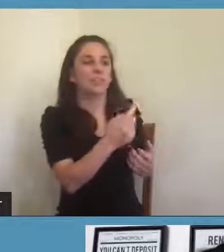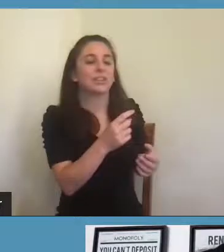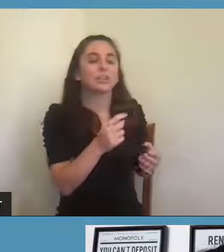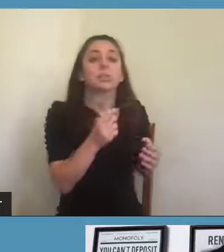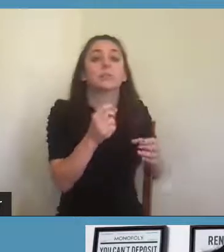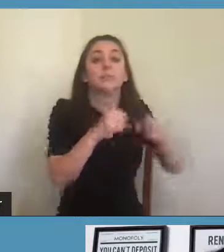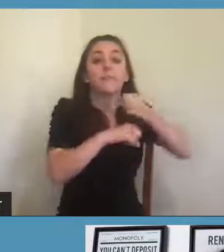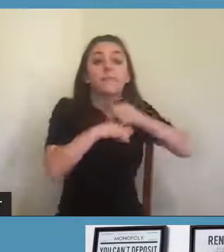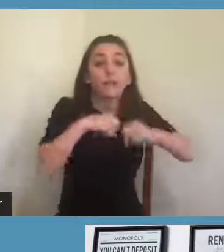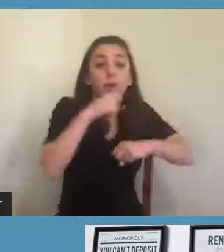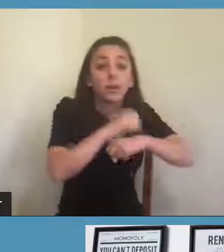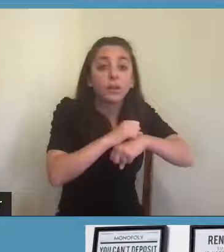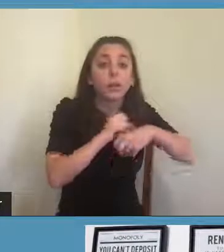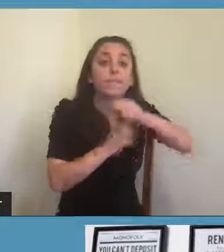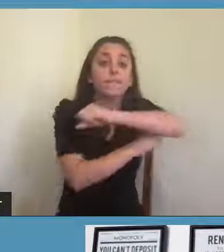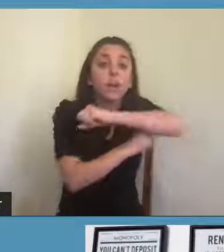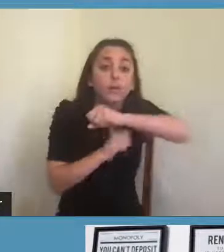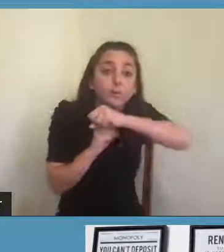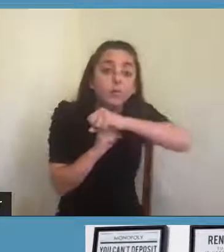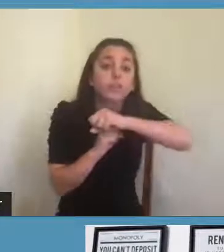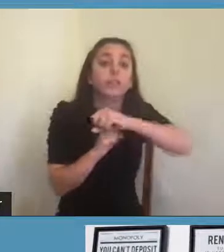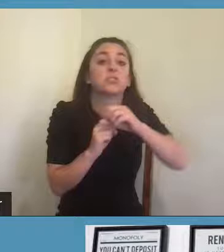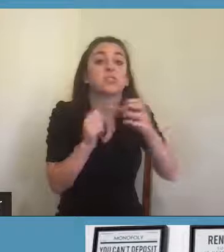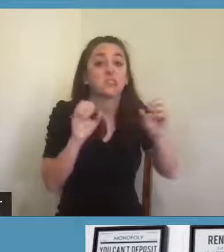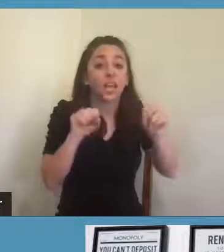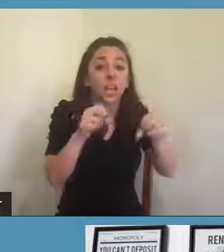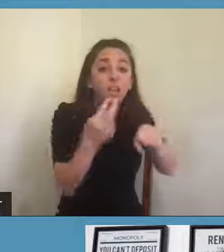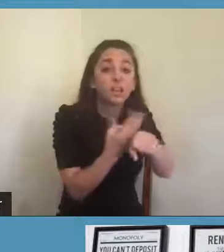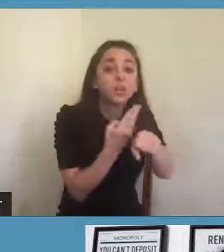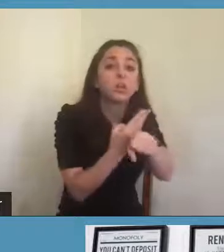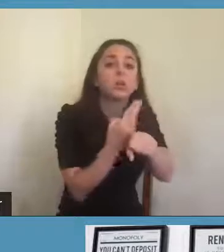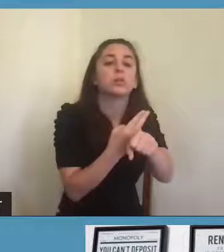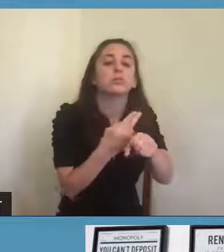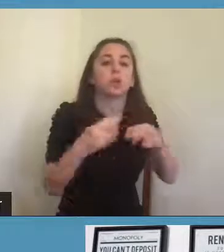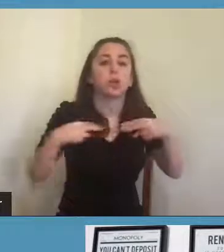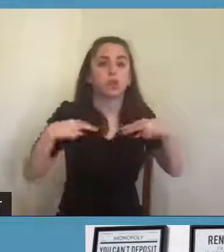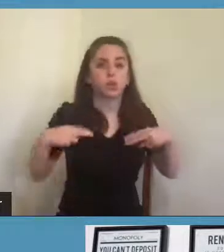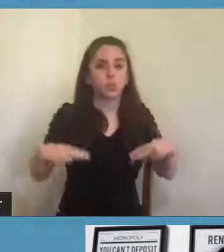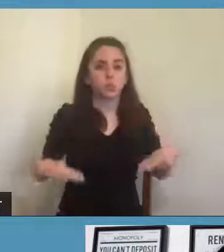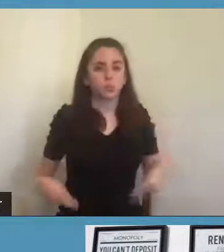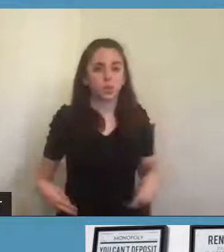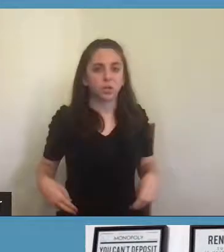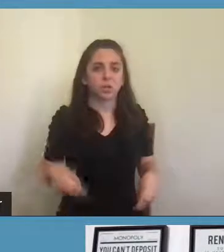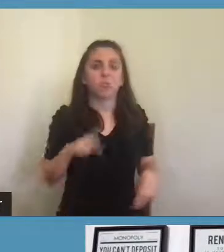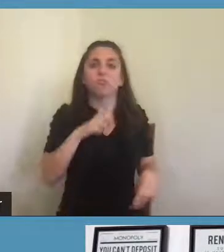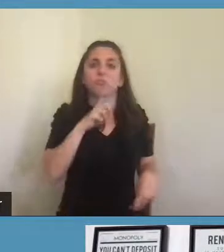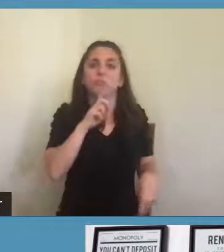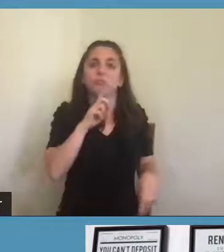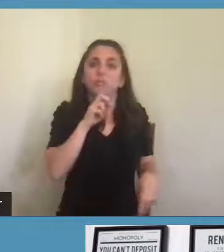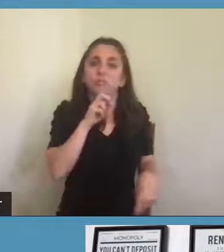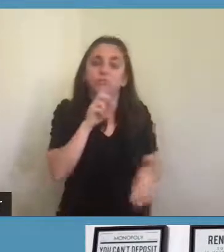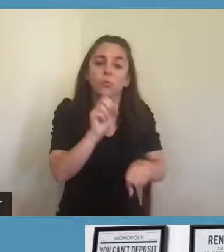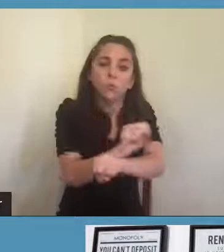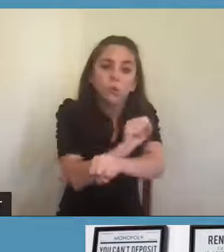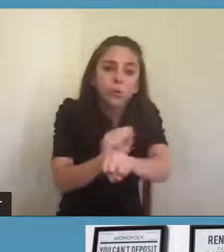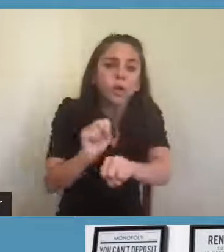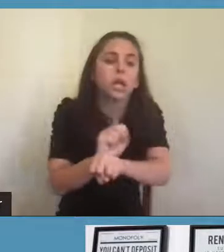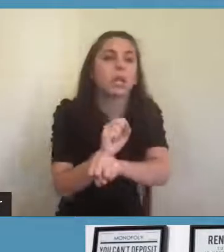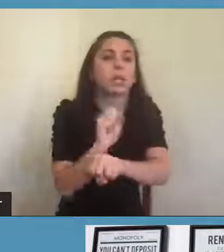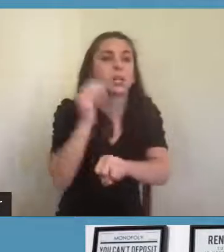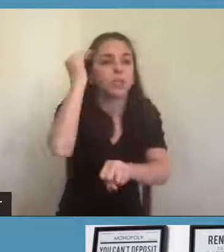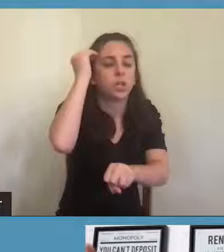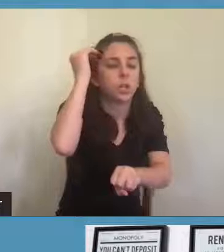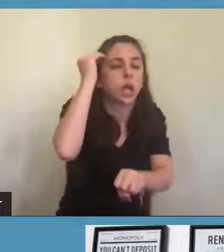foundation for then an actual human, aka yourself, who truly has the full knowledge and understanding and the